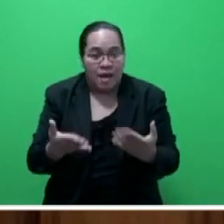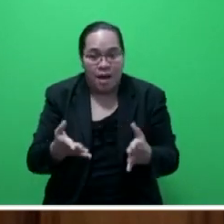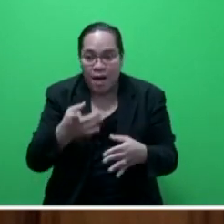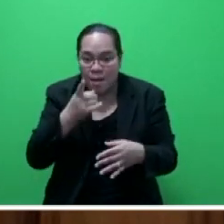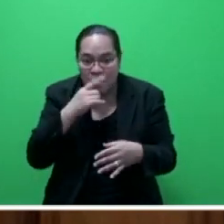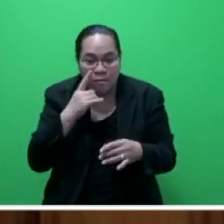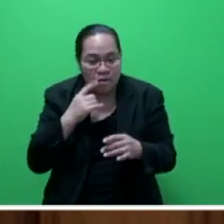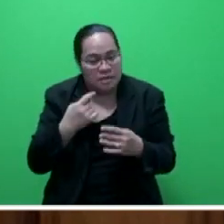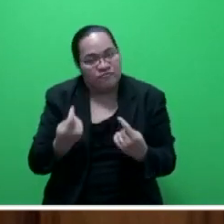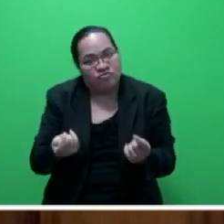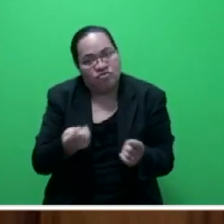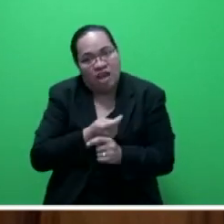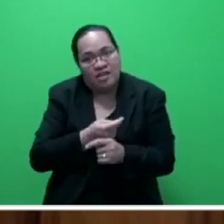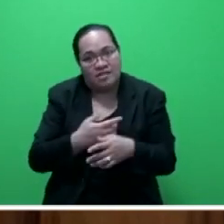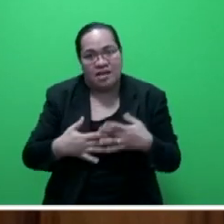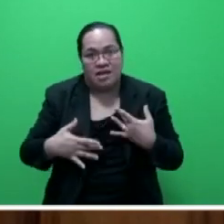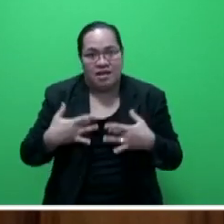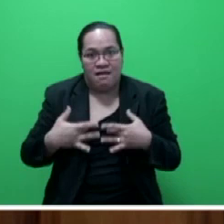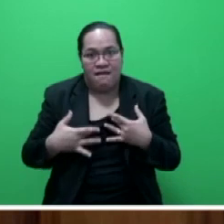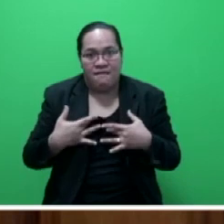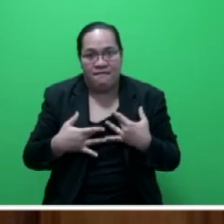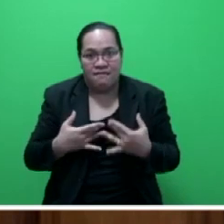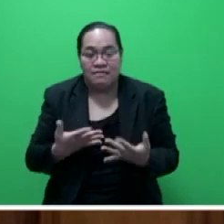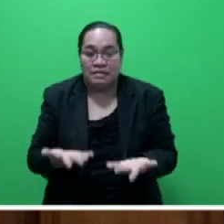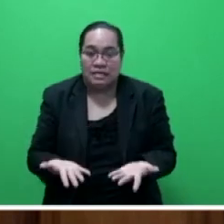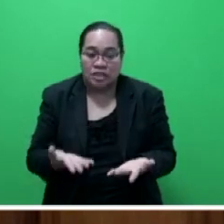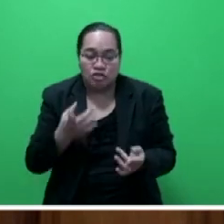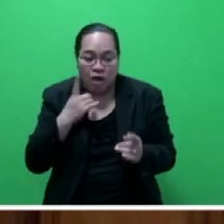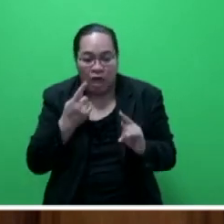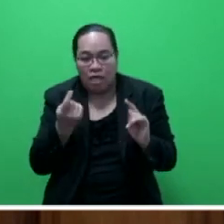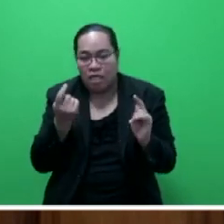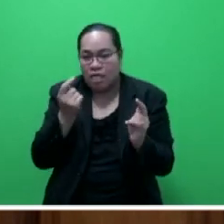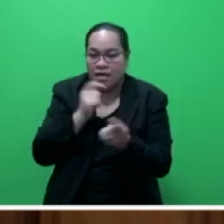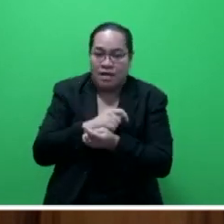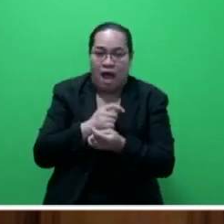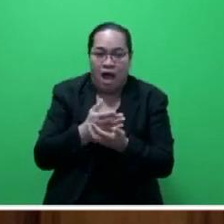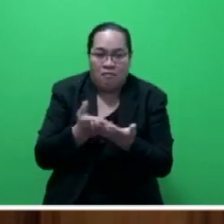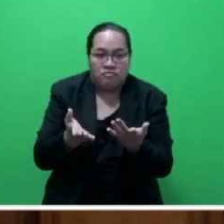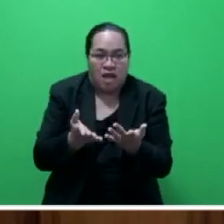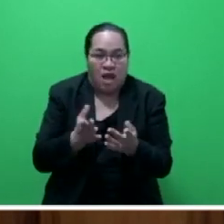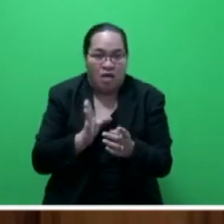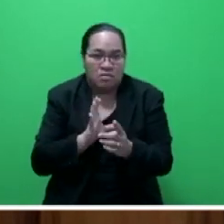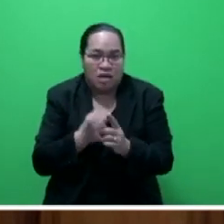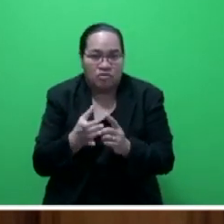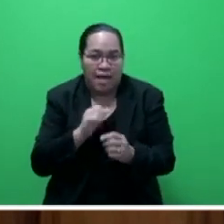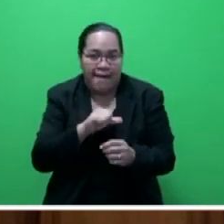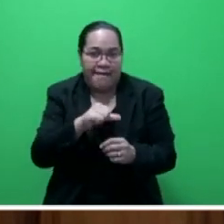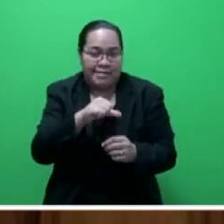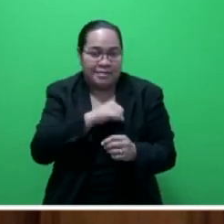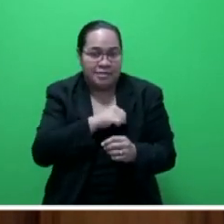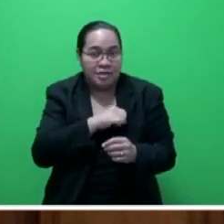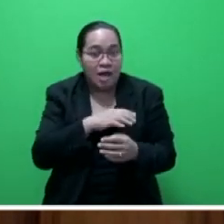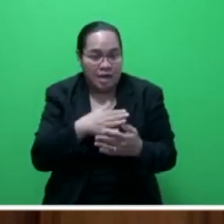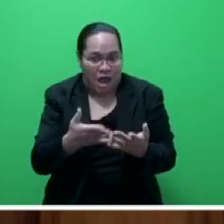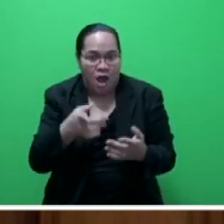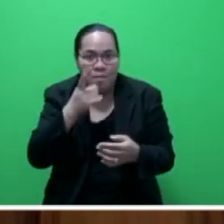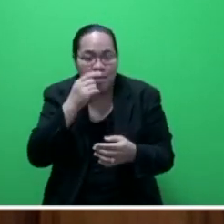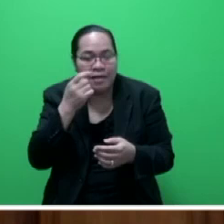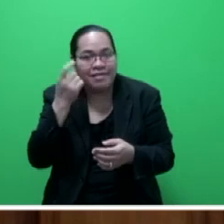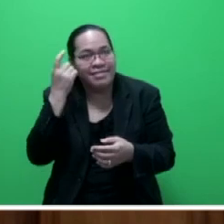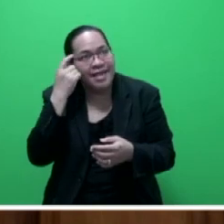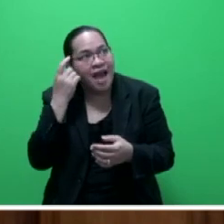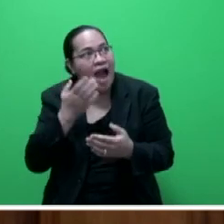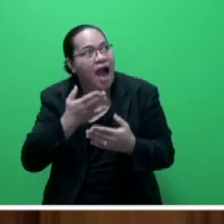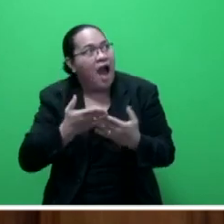change their lifestyles, to readjust and recalibrate, people are now rethinking their